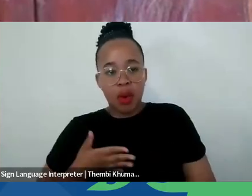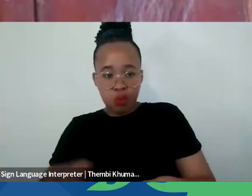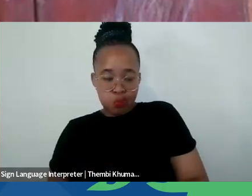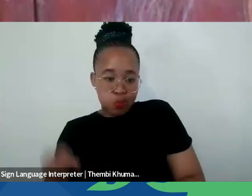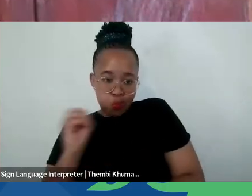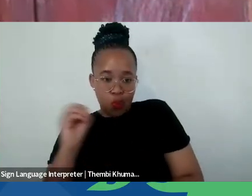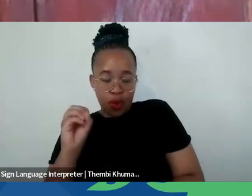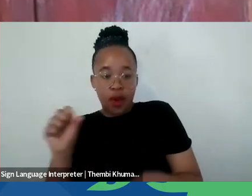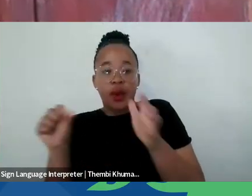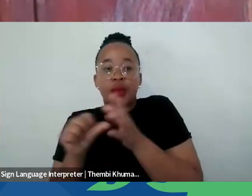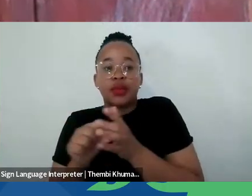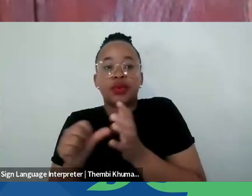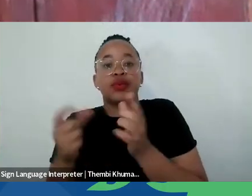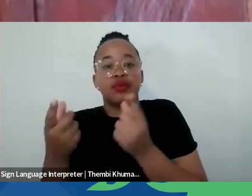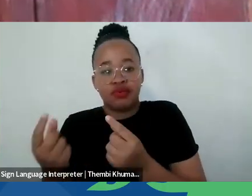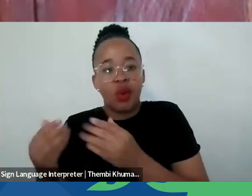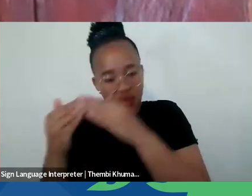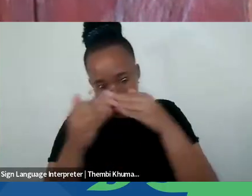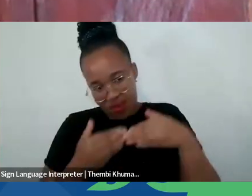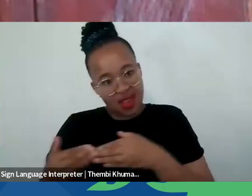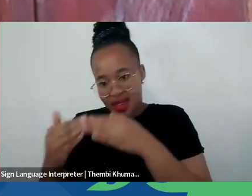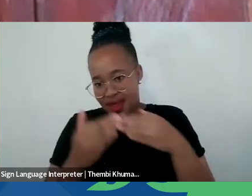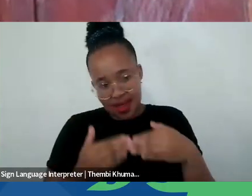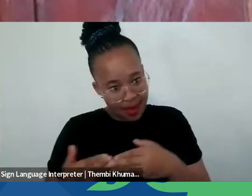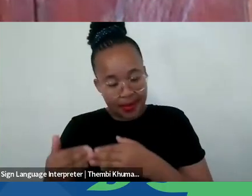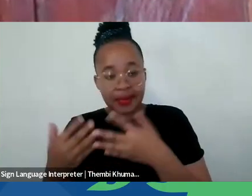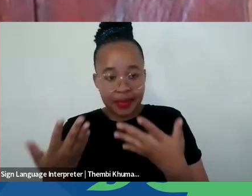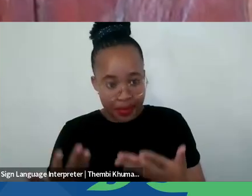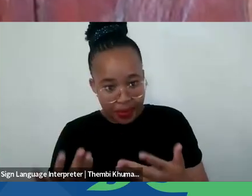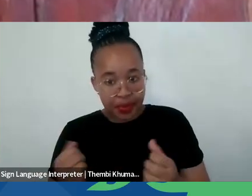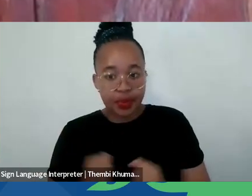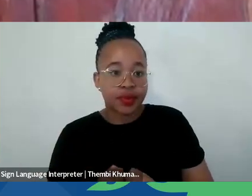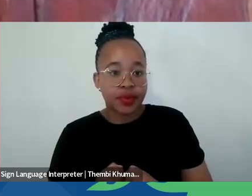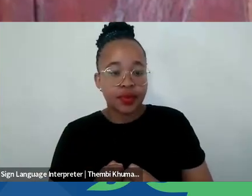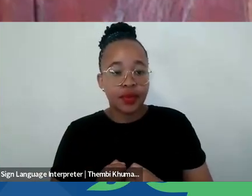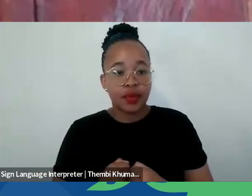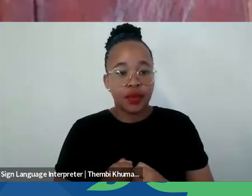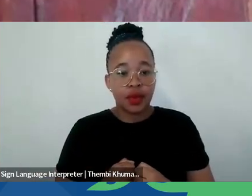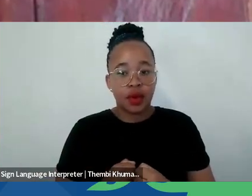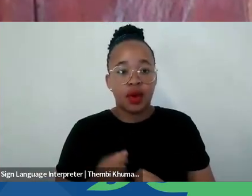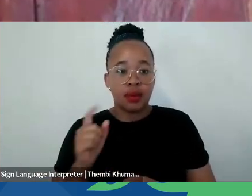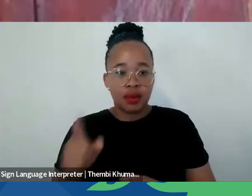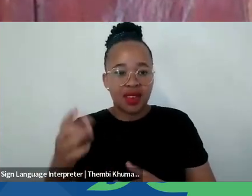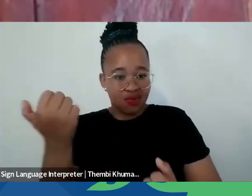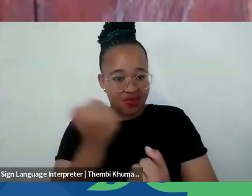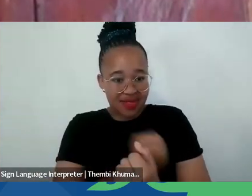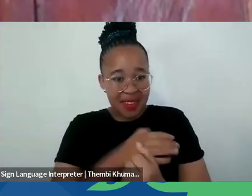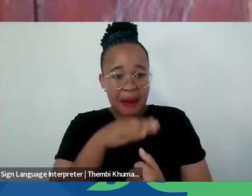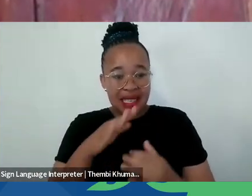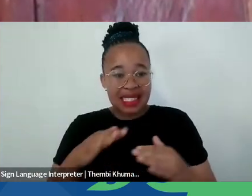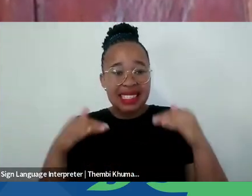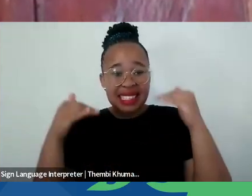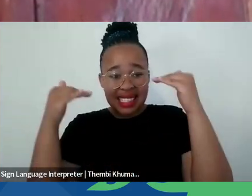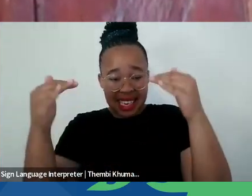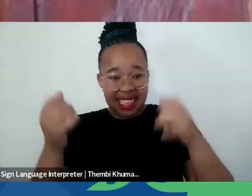of the stigma and the GBV targeting them is actually very high. It is higher than in the men, and also the